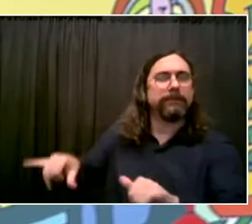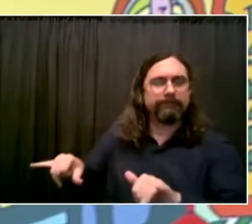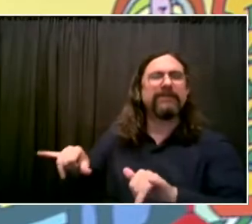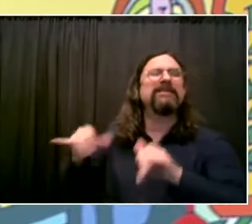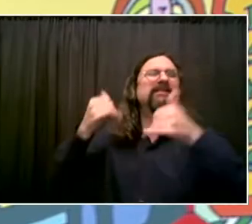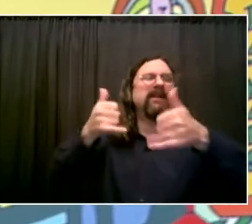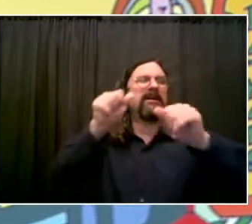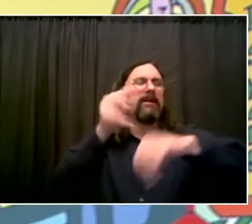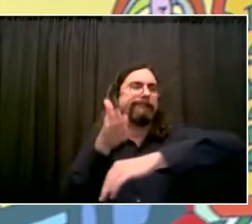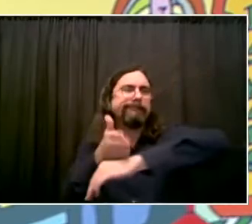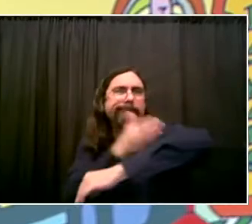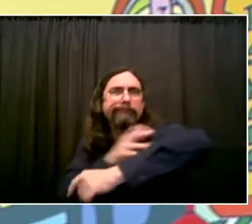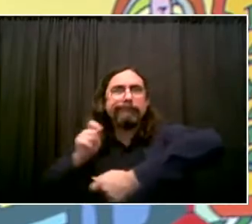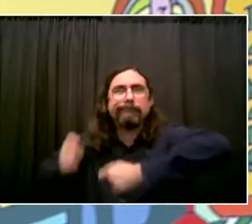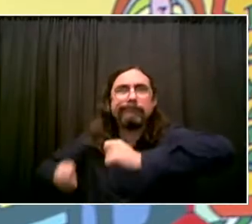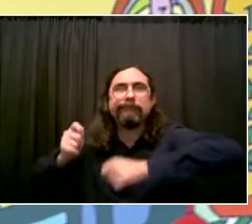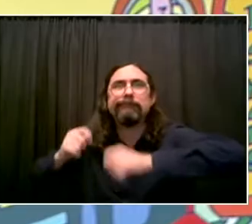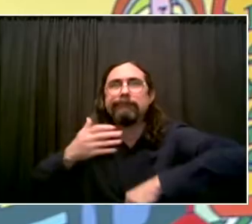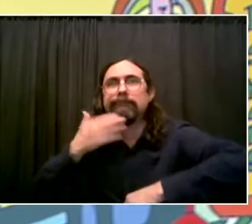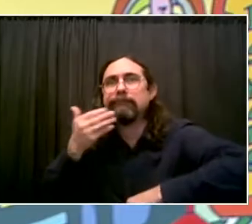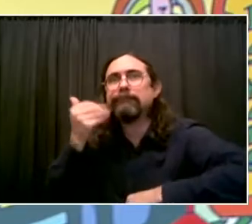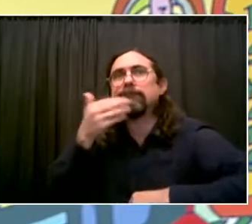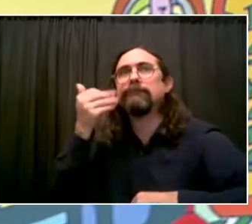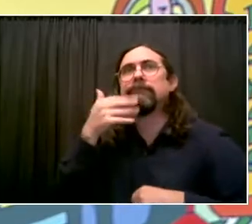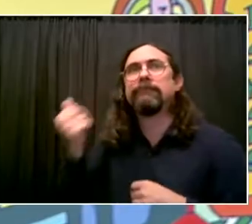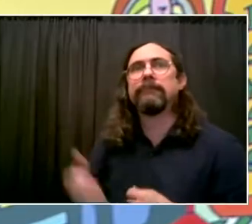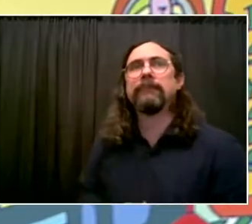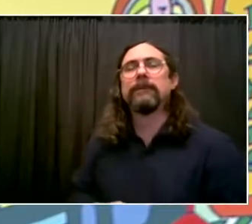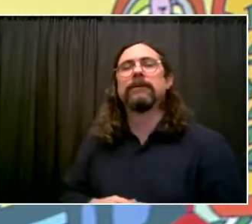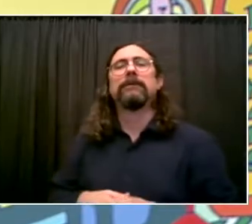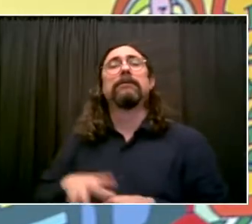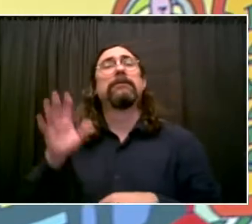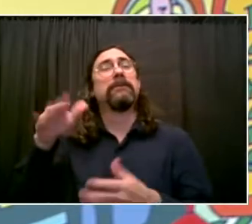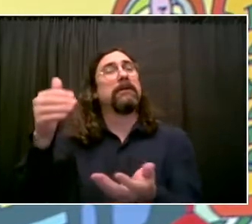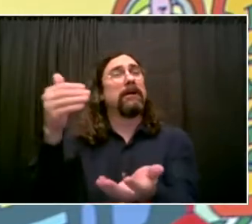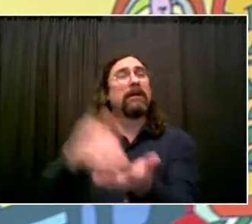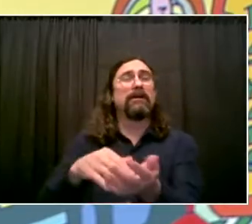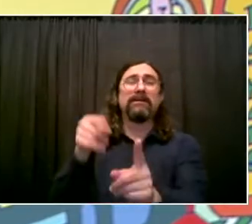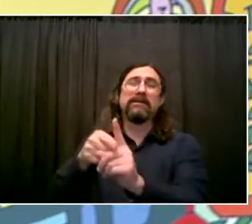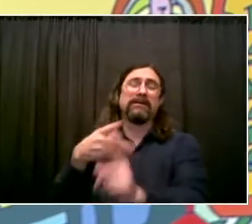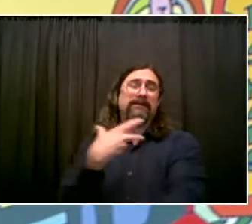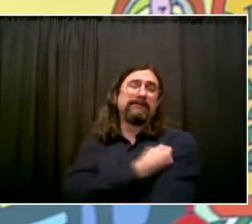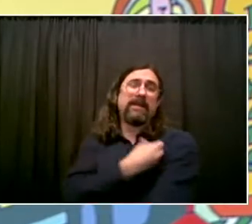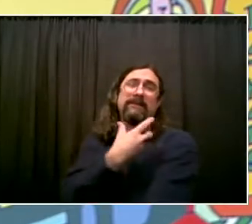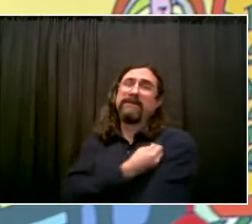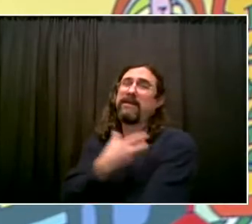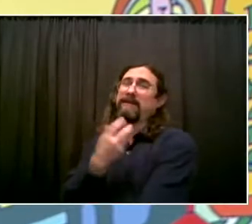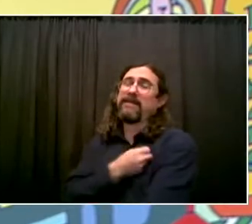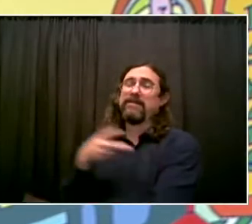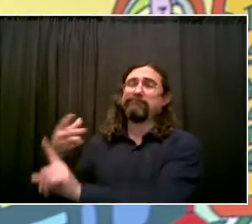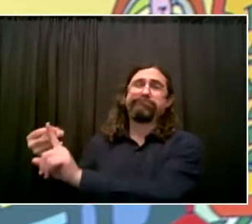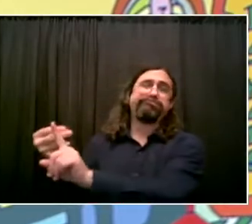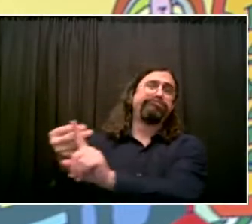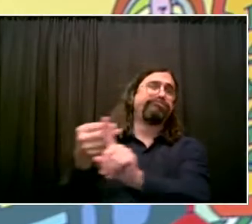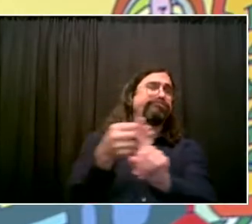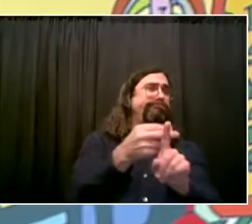result. The punchline is clear. If you haven't gotten vaccinated yet, go out and do it. Help move